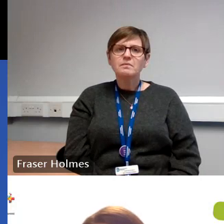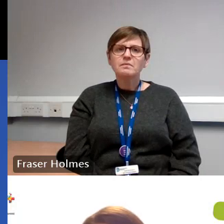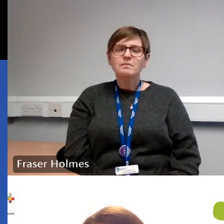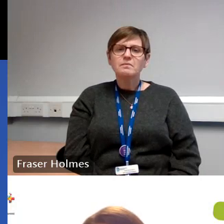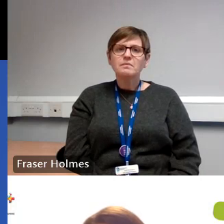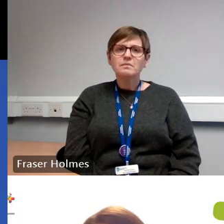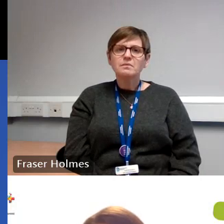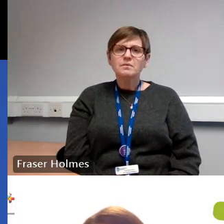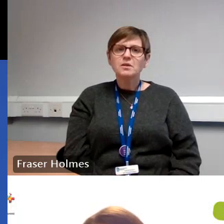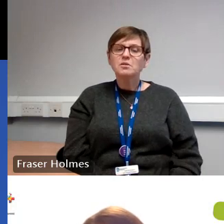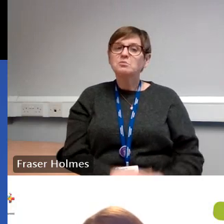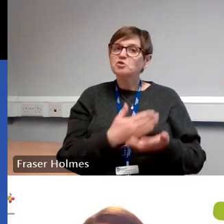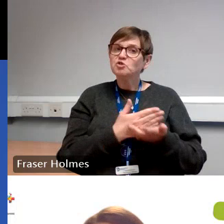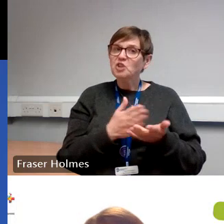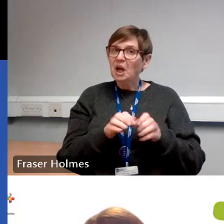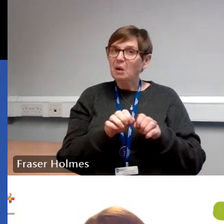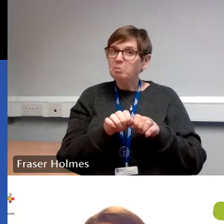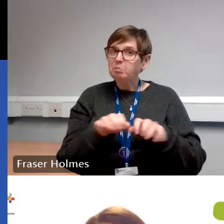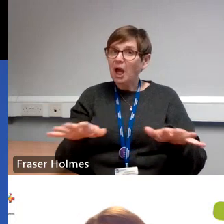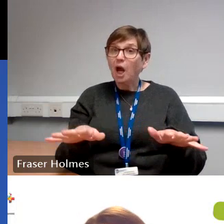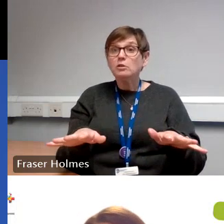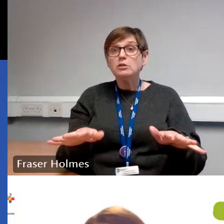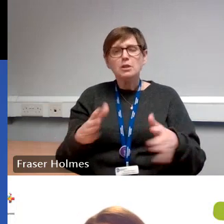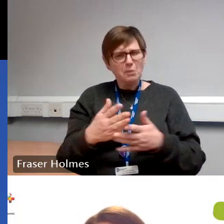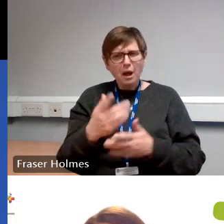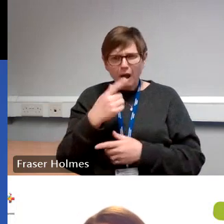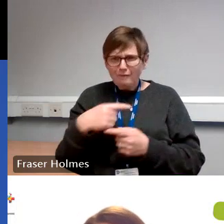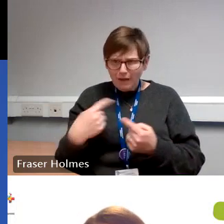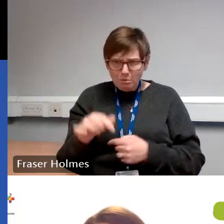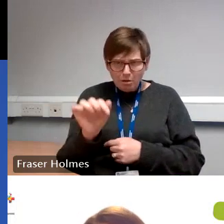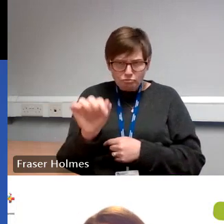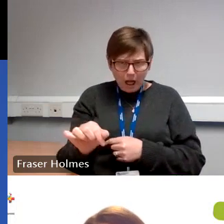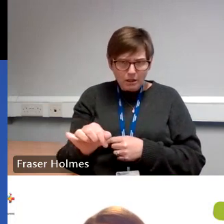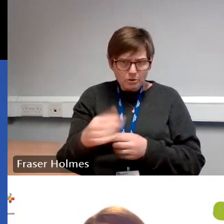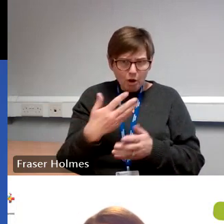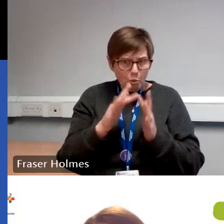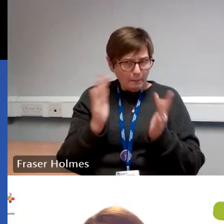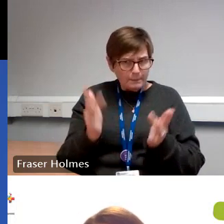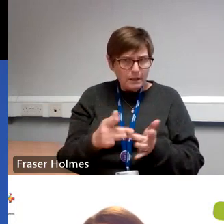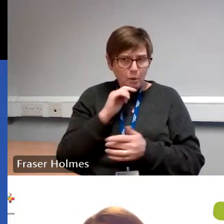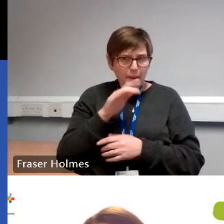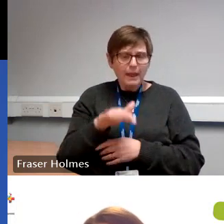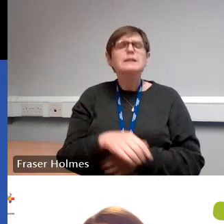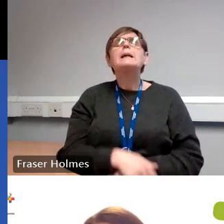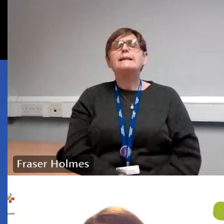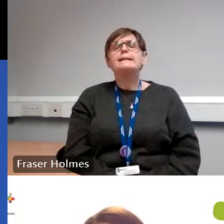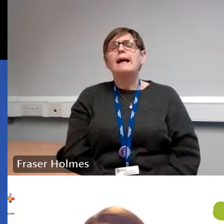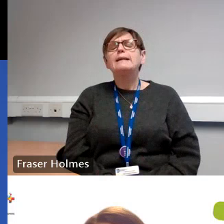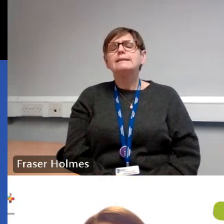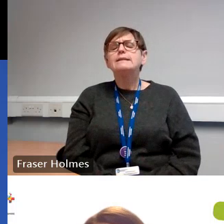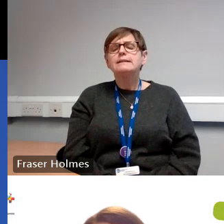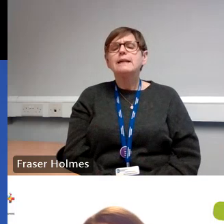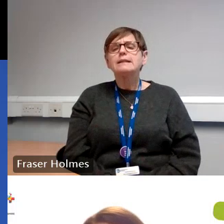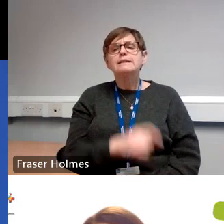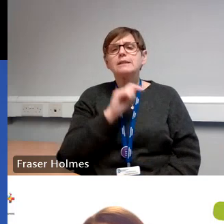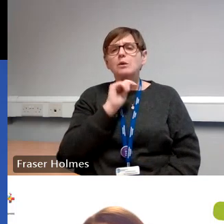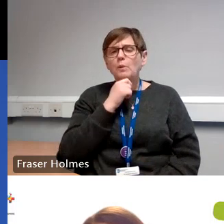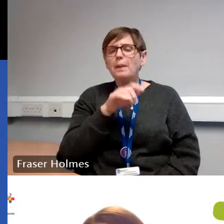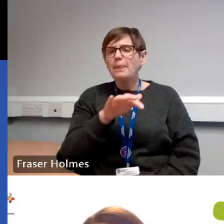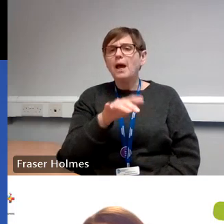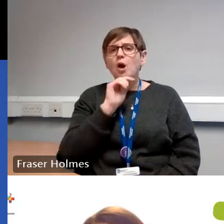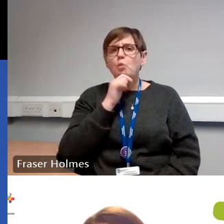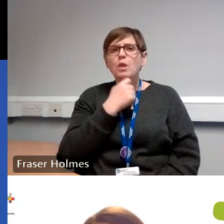Share it more widely. It's available, isn't it, Lee, on the website? Yeah, it is. It will